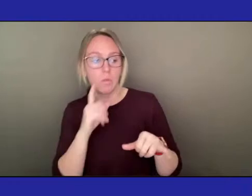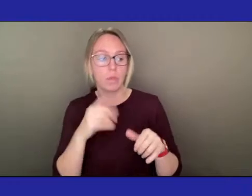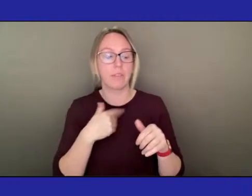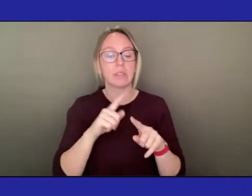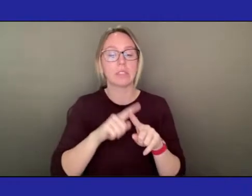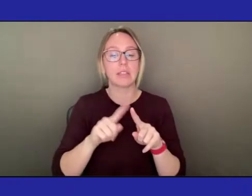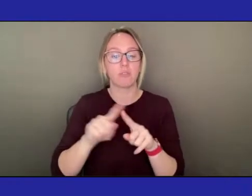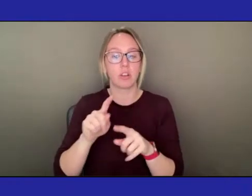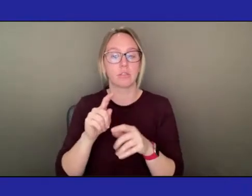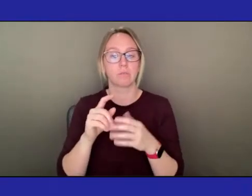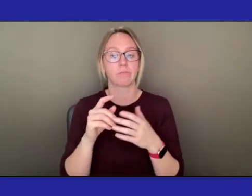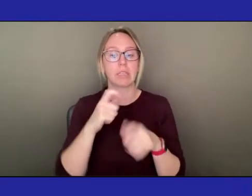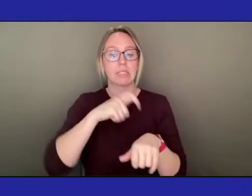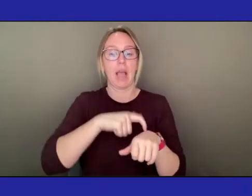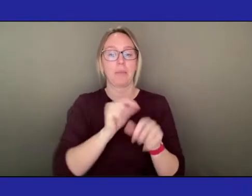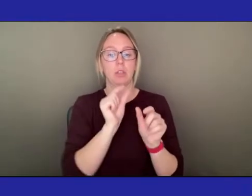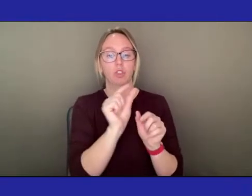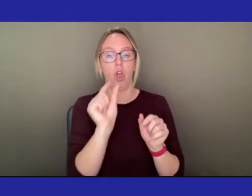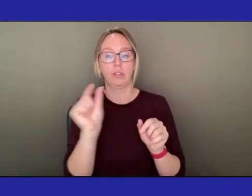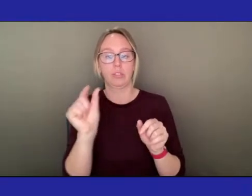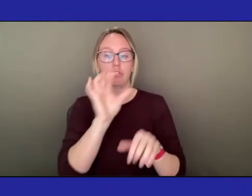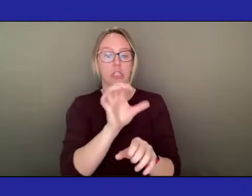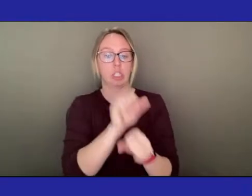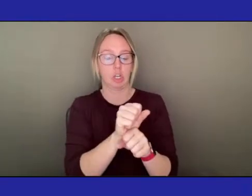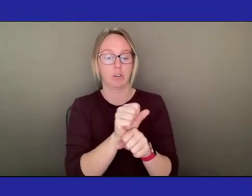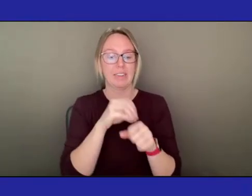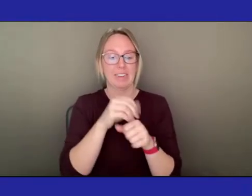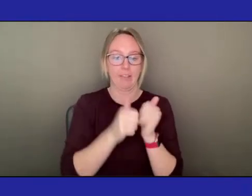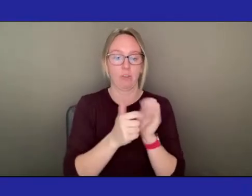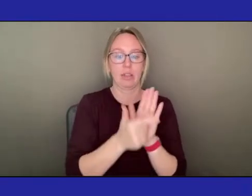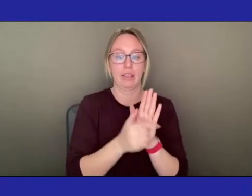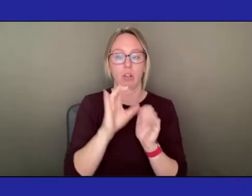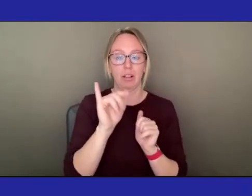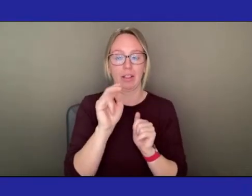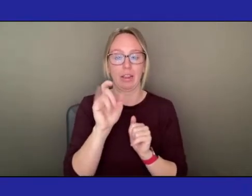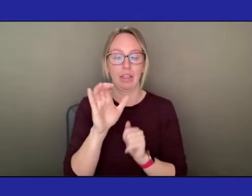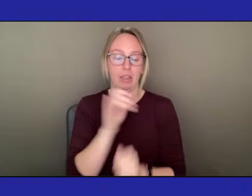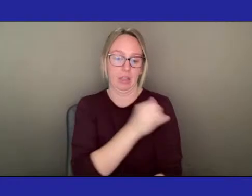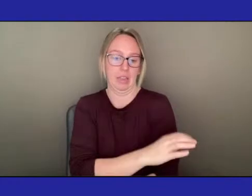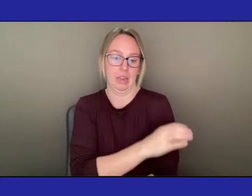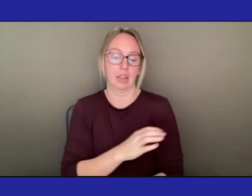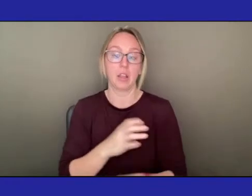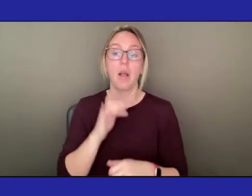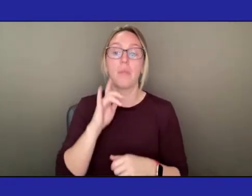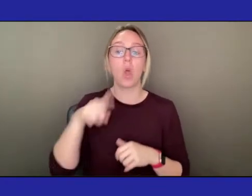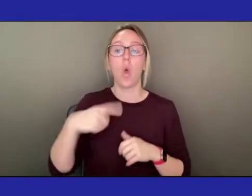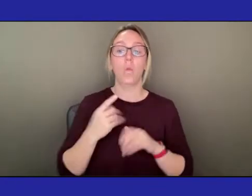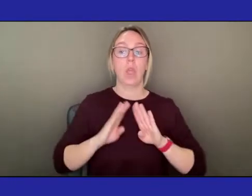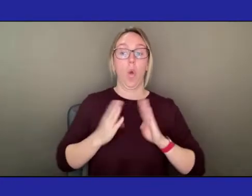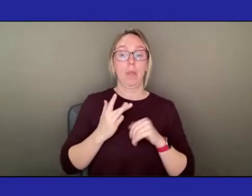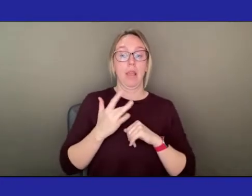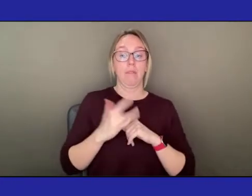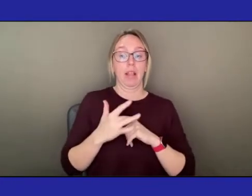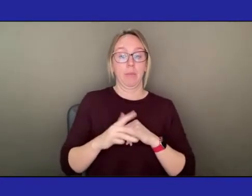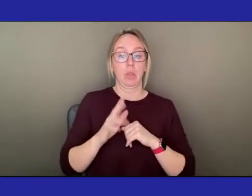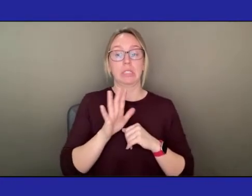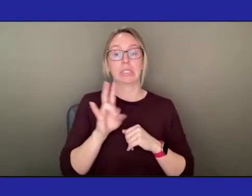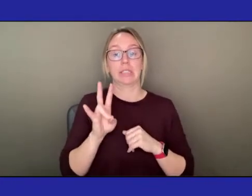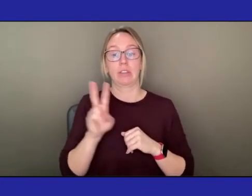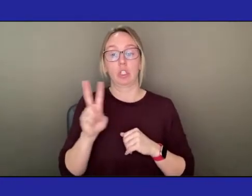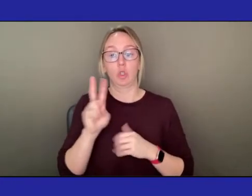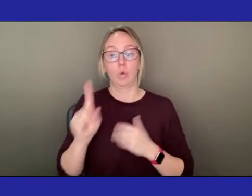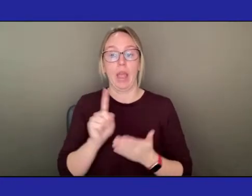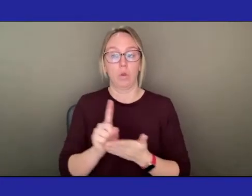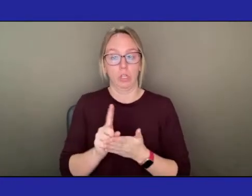legal clinic, that open up. They're only available 72 hours prior to the appointment itself. So we're able to access those for some of these more